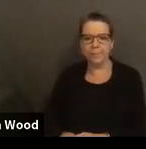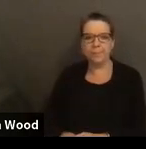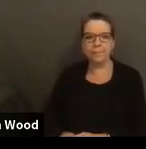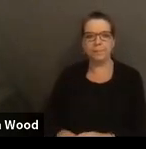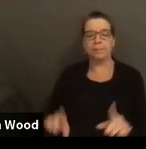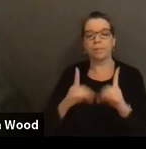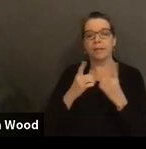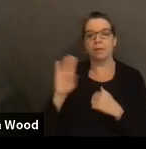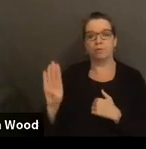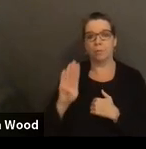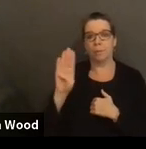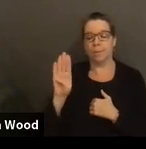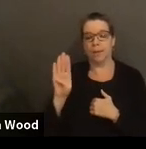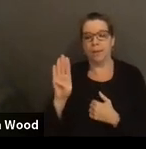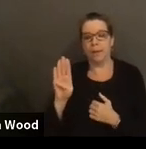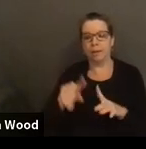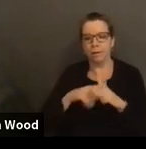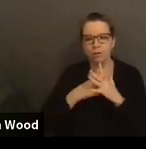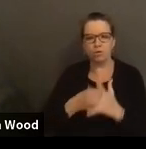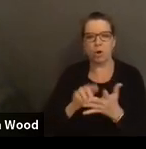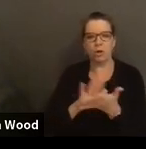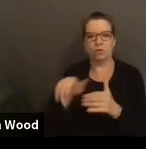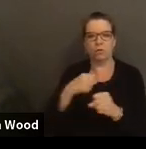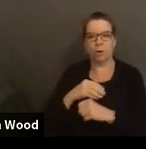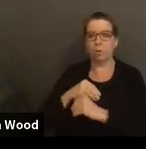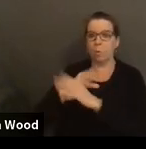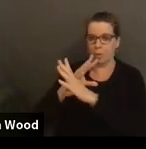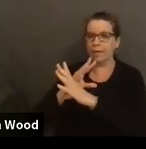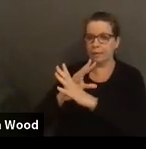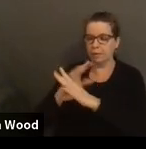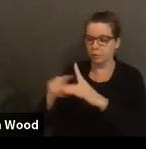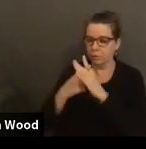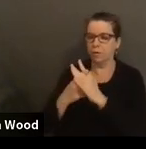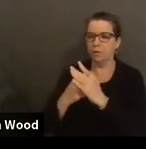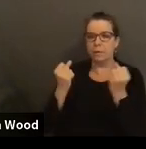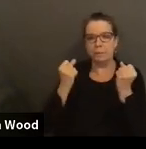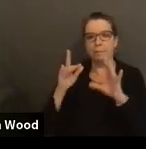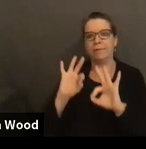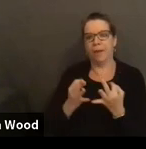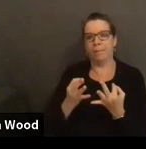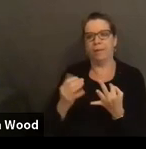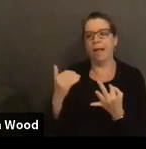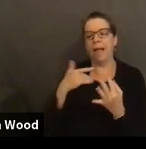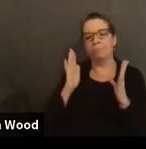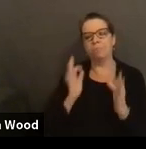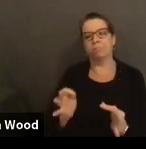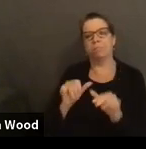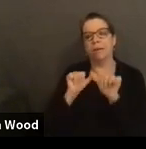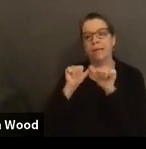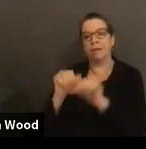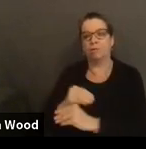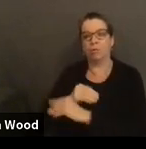District B is starting the school year remotely and has many families that have selected to continue with a